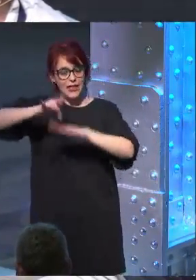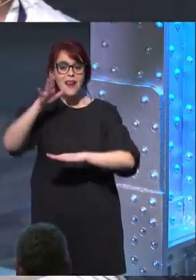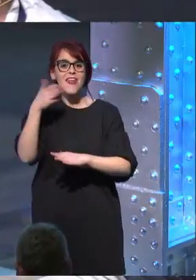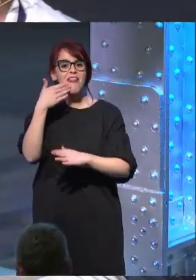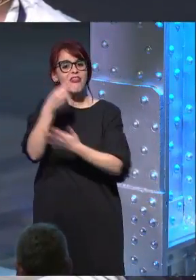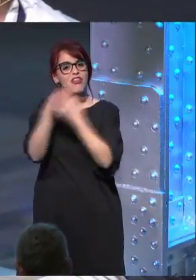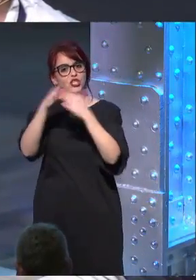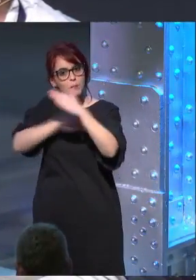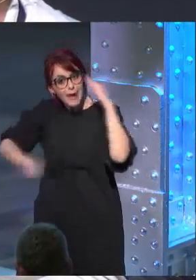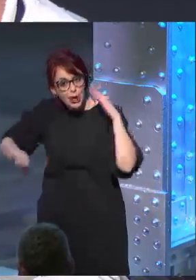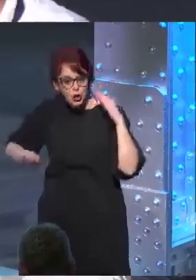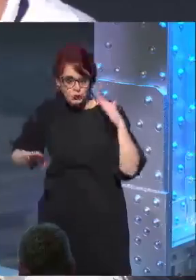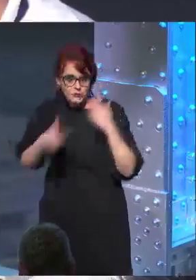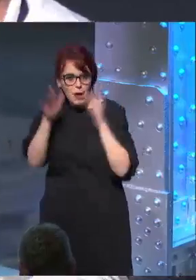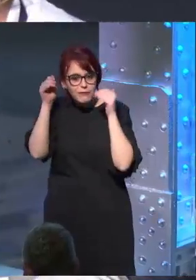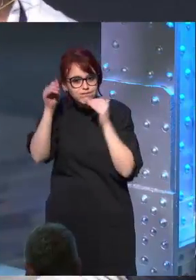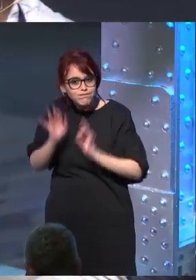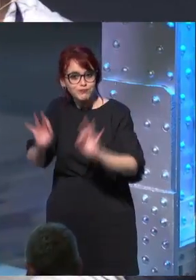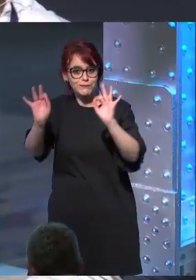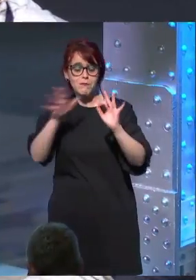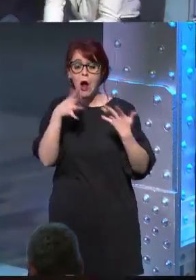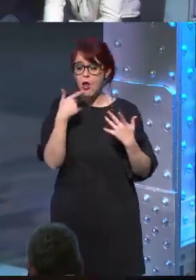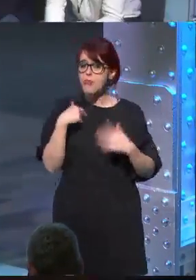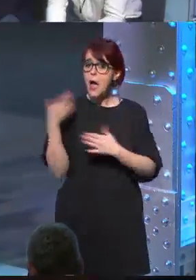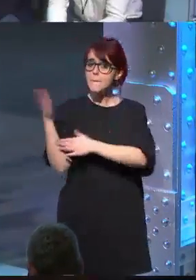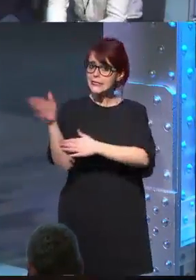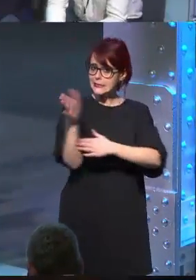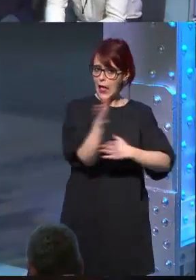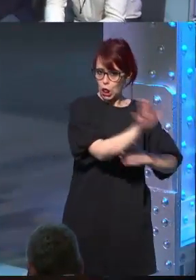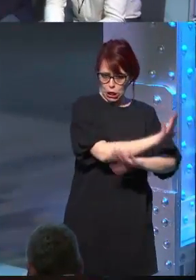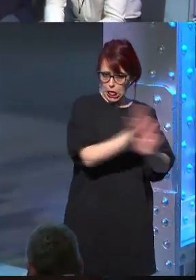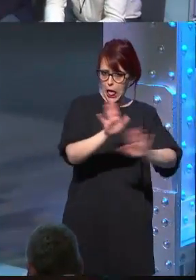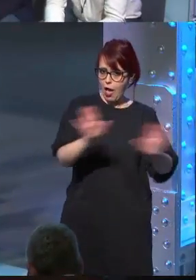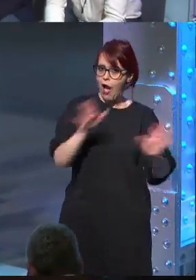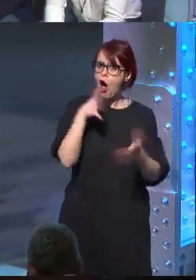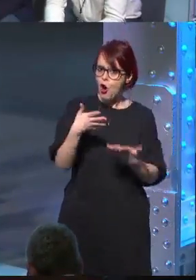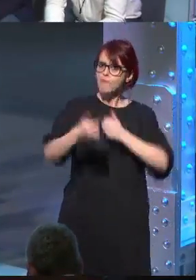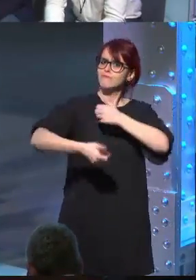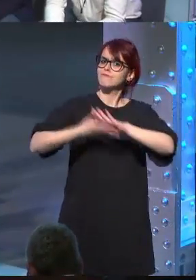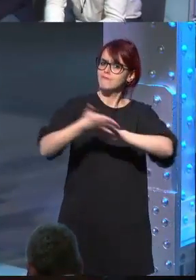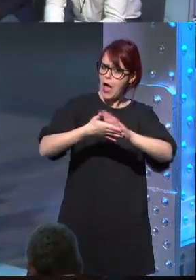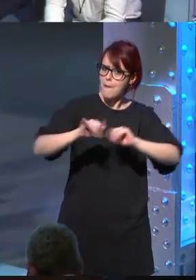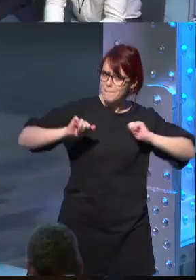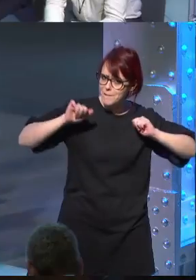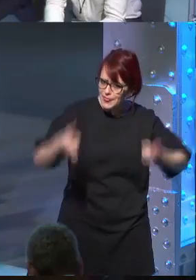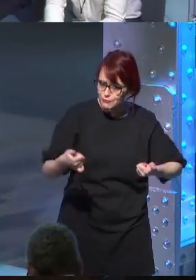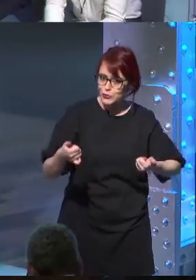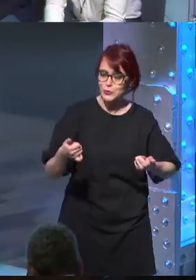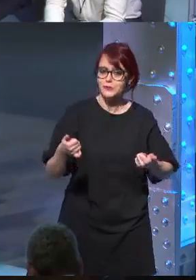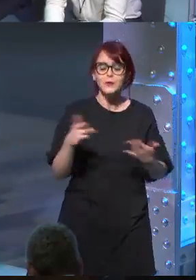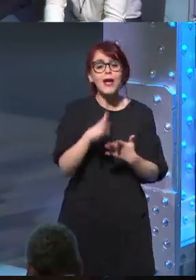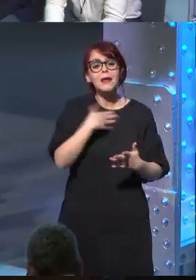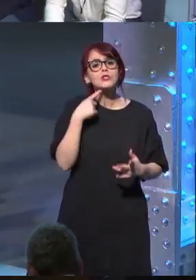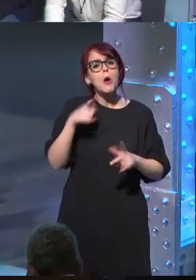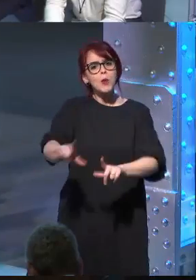digital environments by minors. This is what I've been told to say, and now we're going to